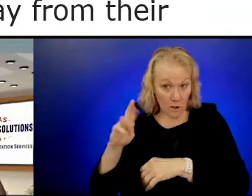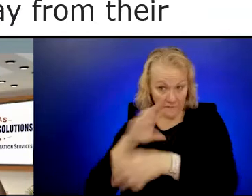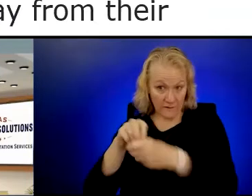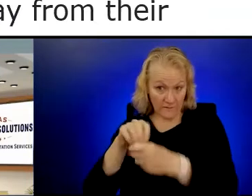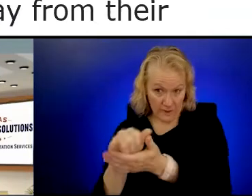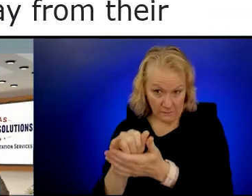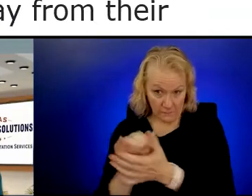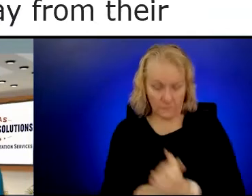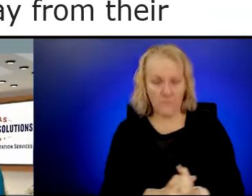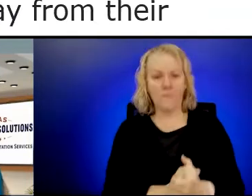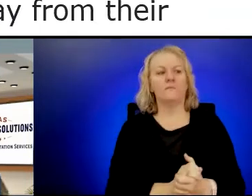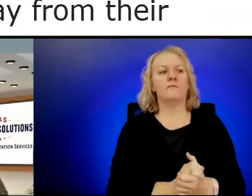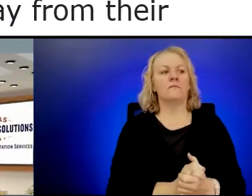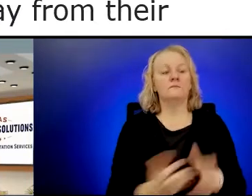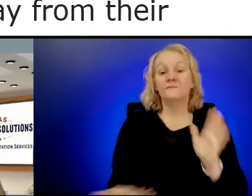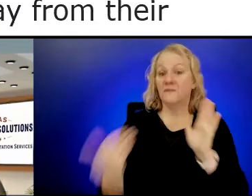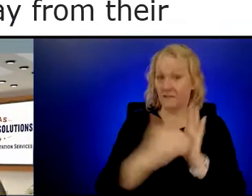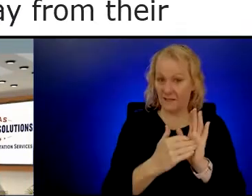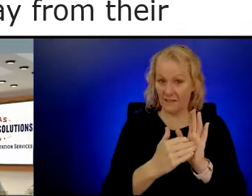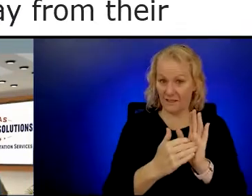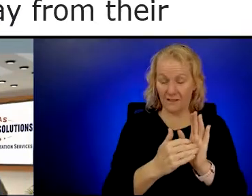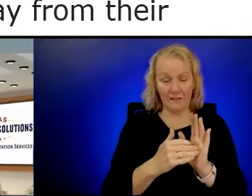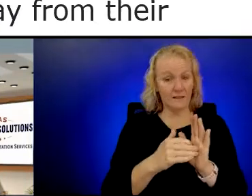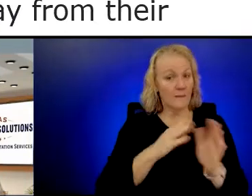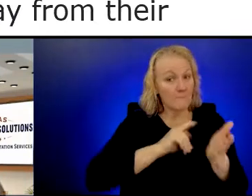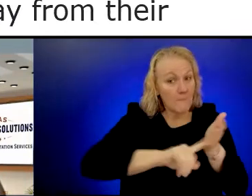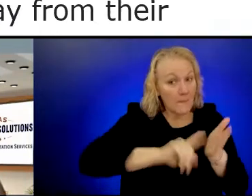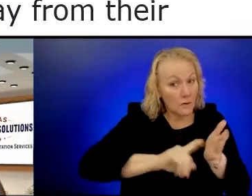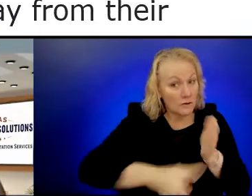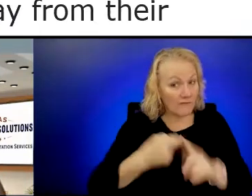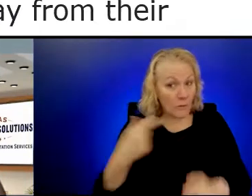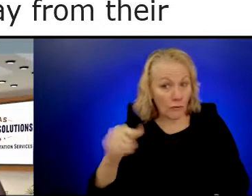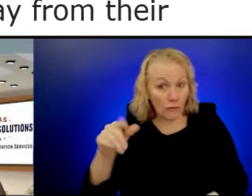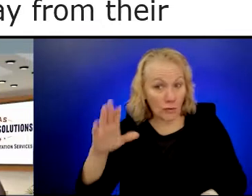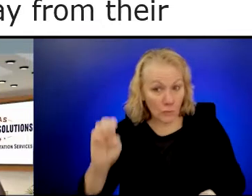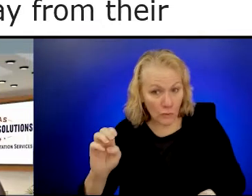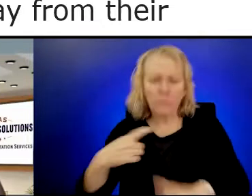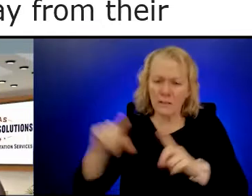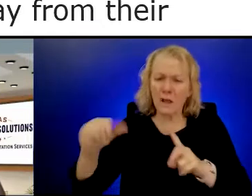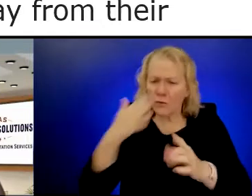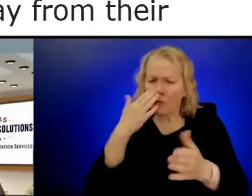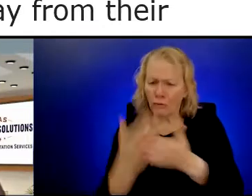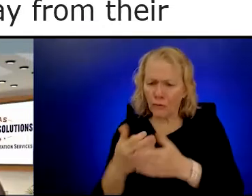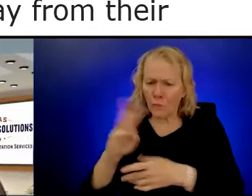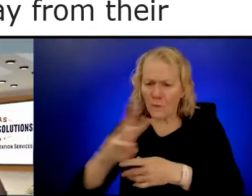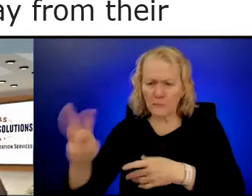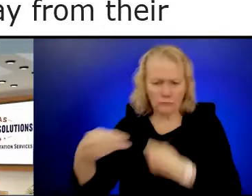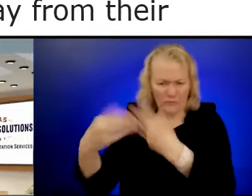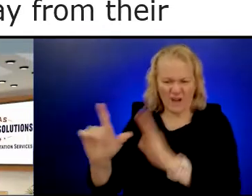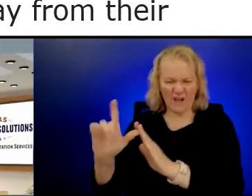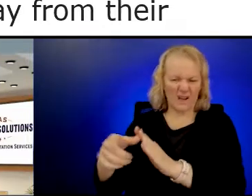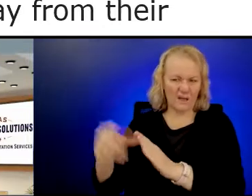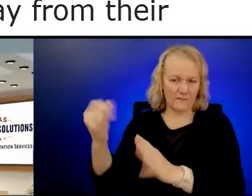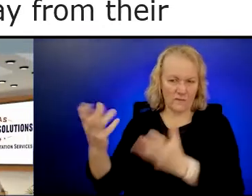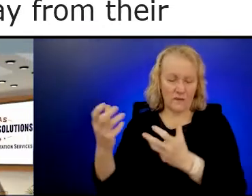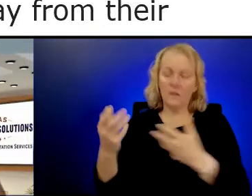So again, all my research is from Google and good cited sources, and I can provide those later for you. But so